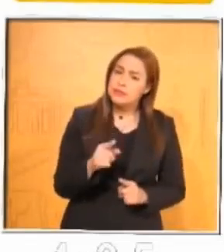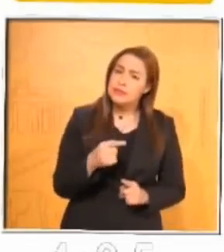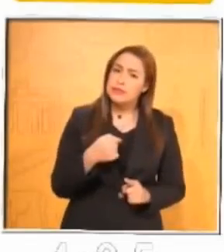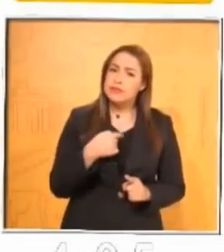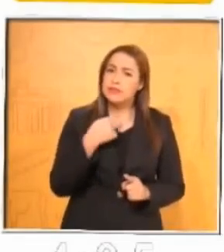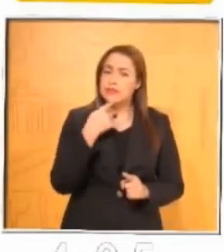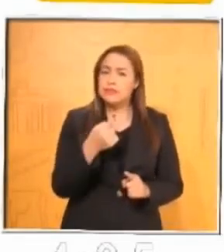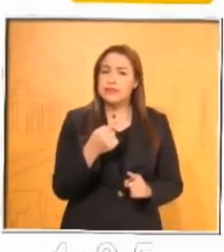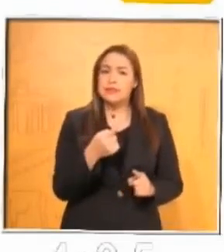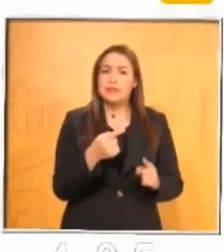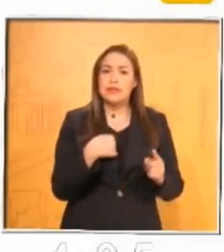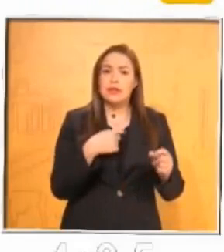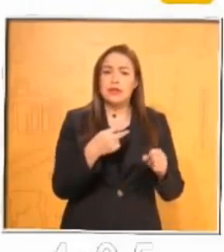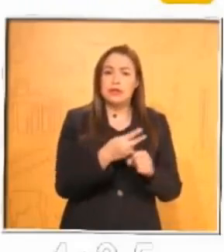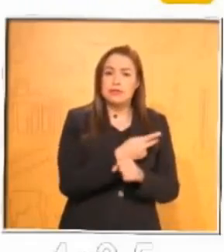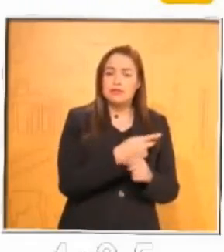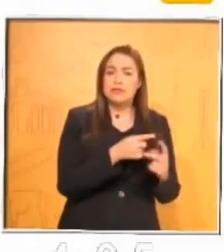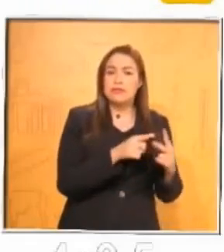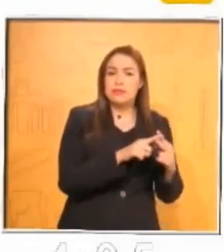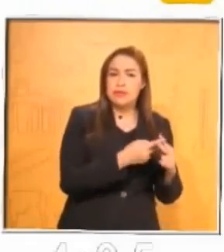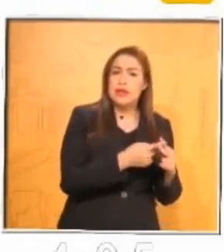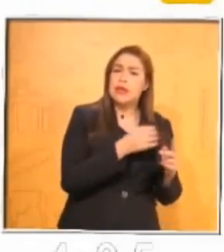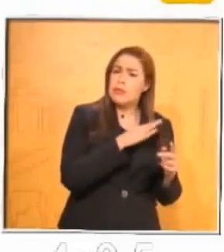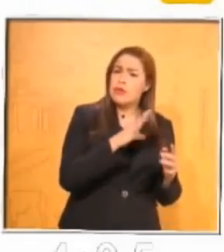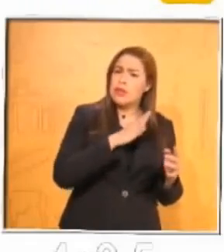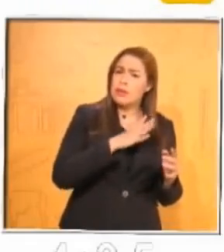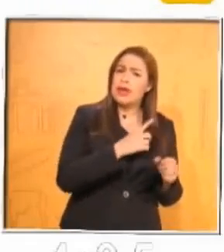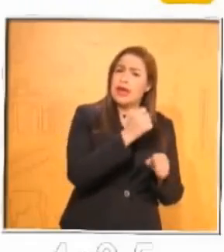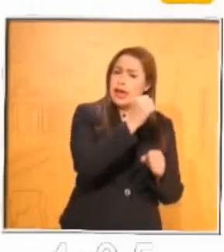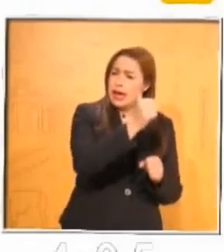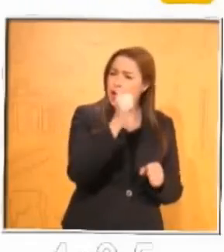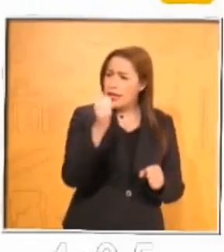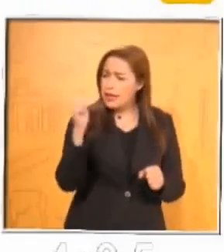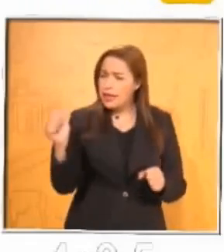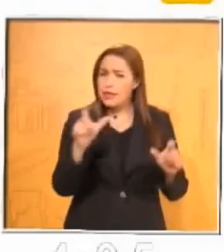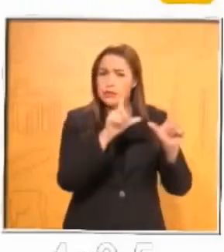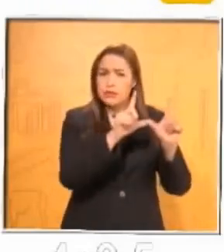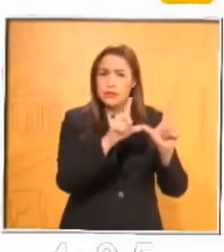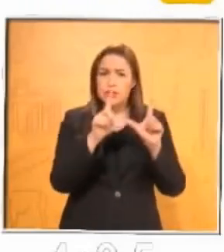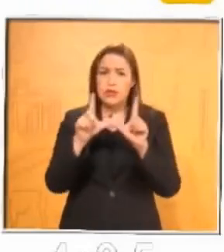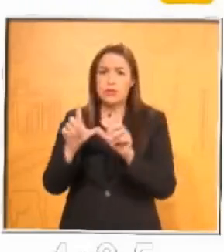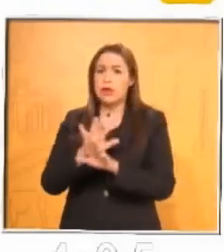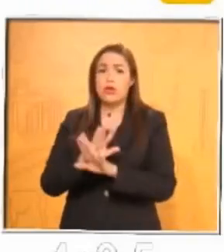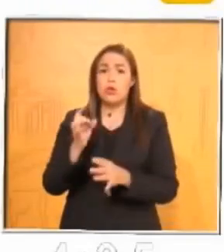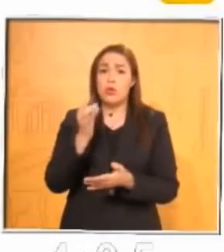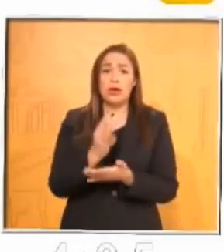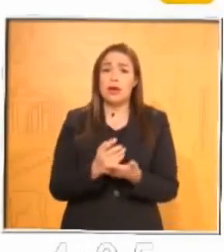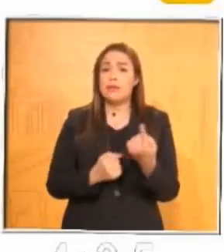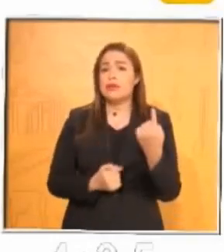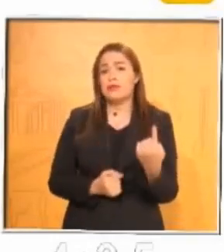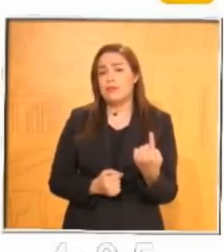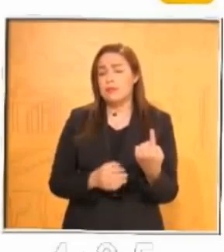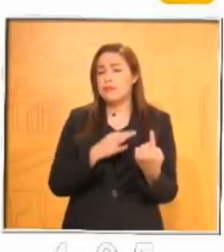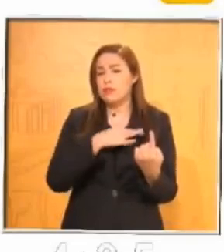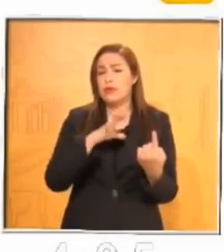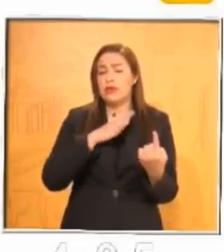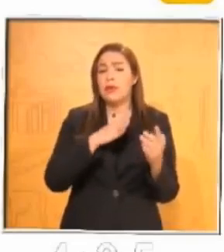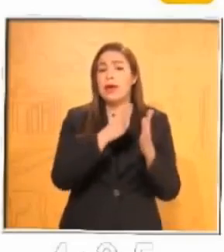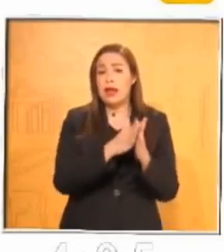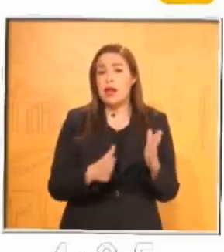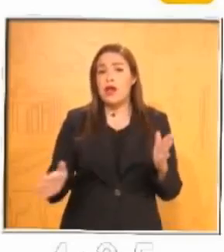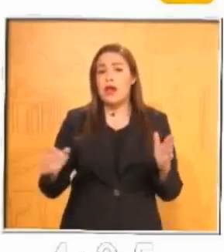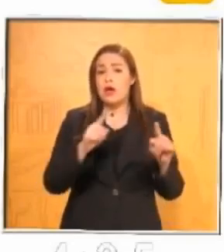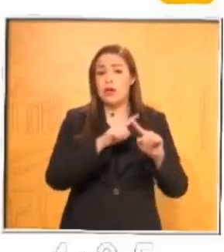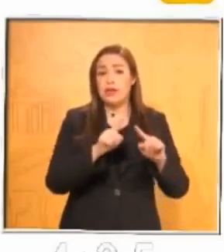by frame, I mean panel by panel. You are going to find captions in the most part of the panels